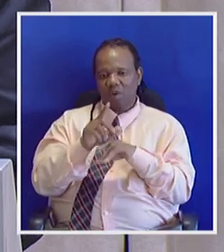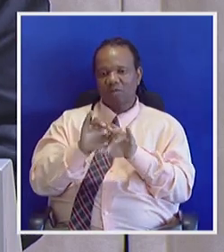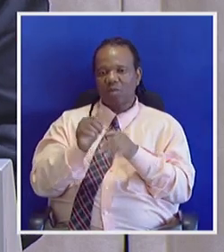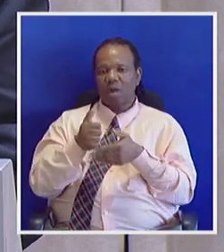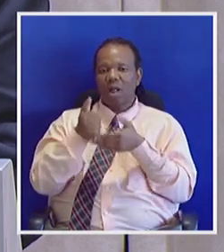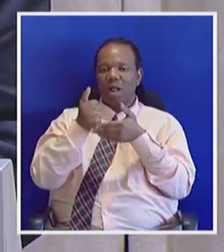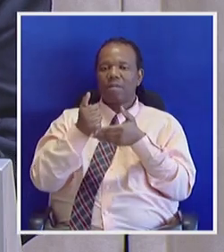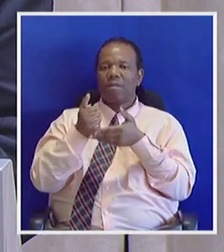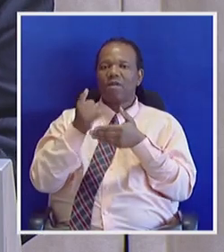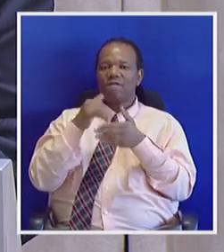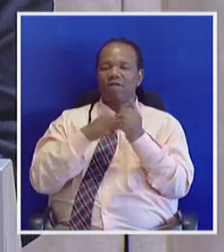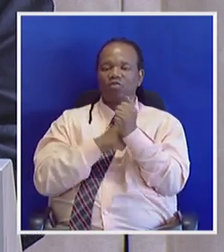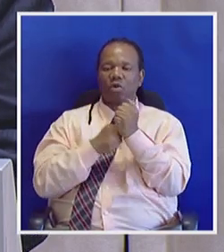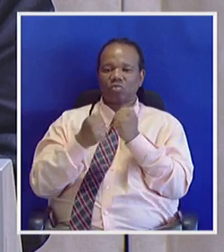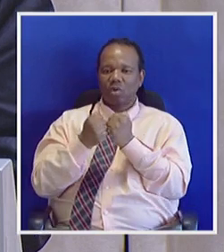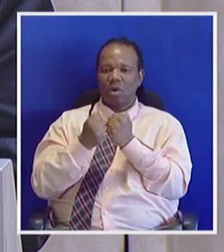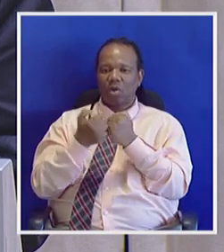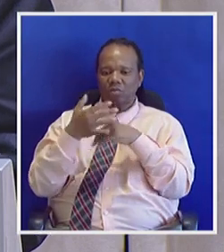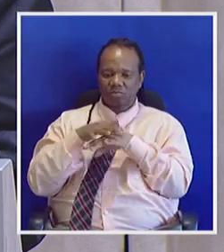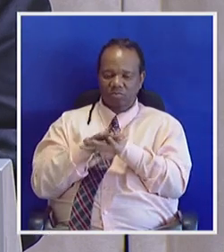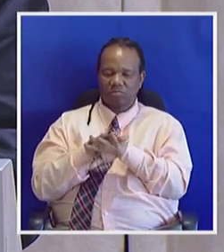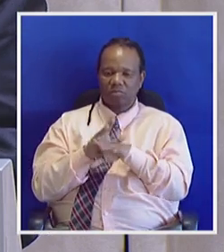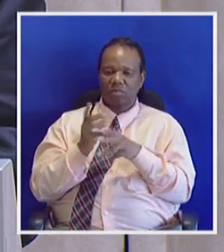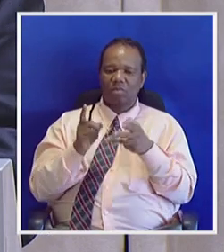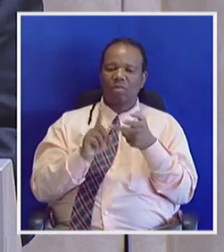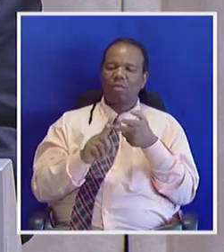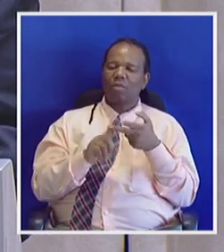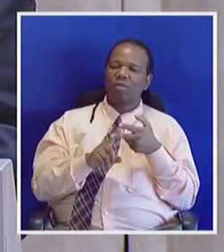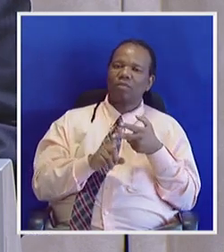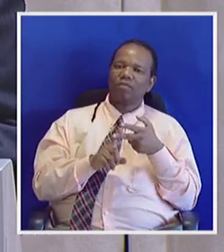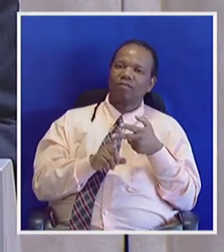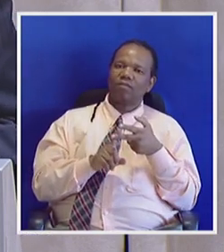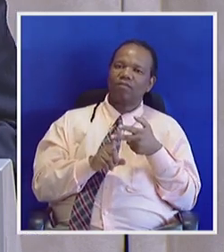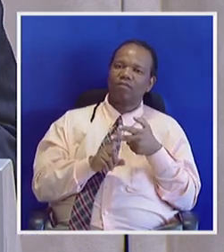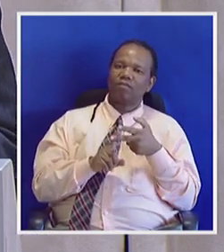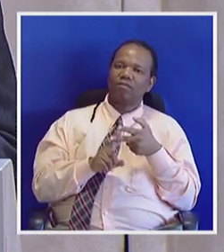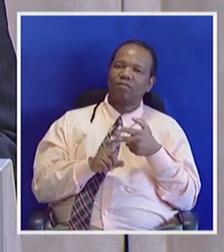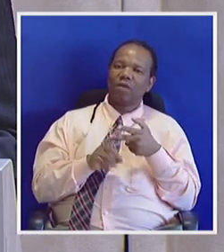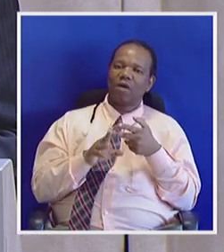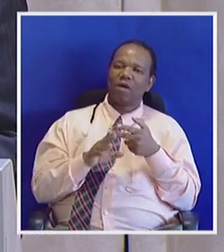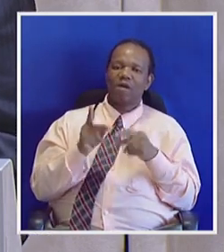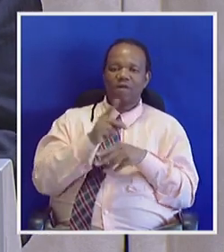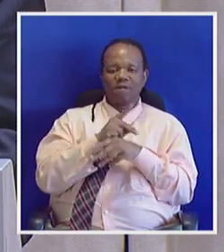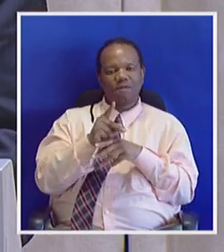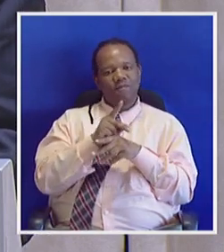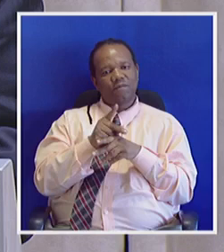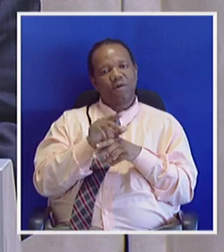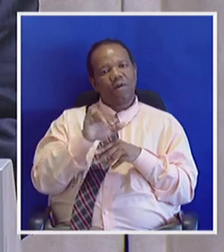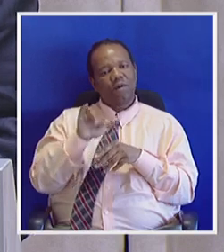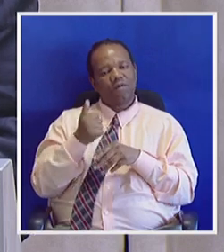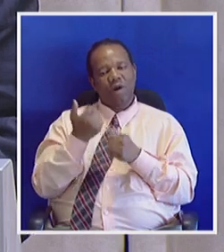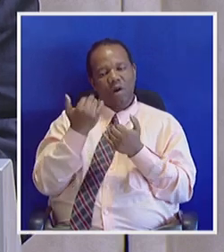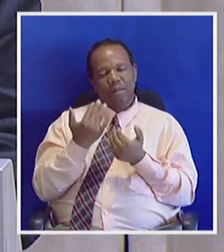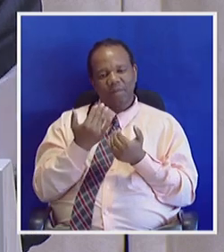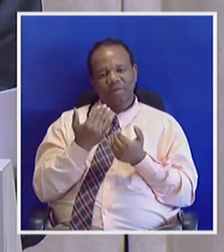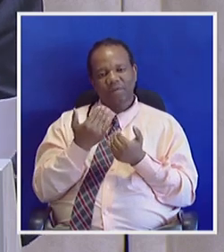delivery, the framework for the costing of the developmental mandate,